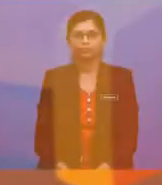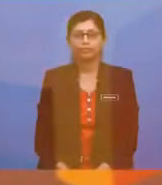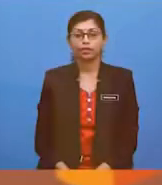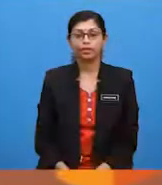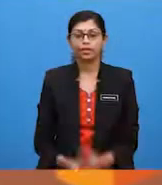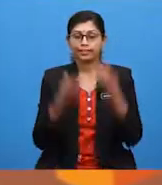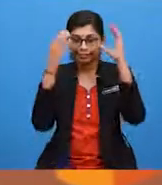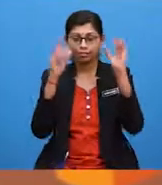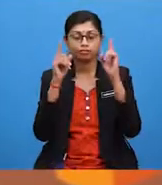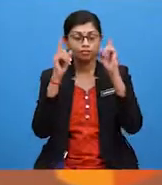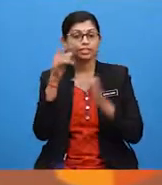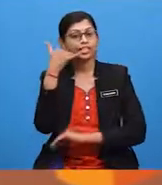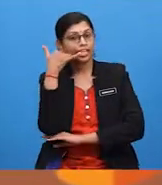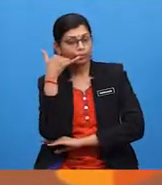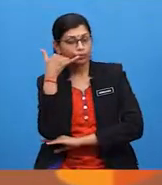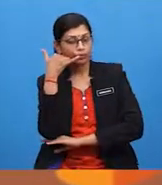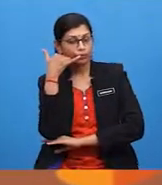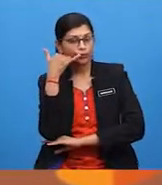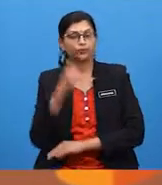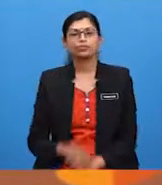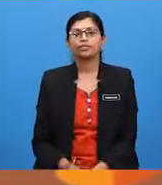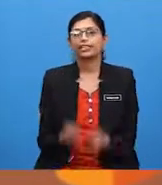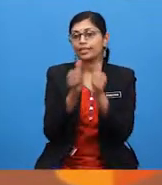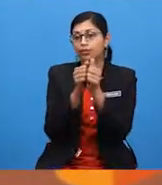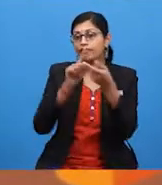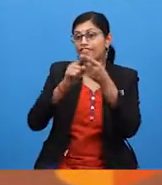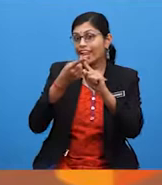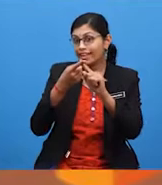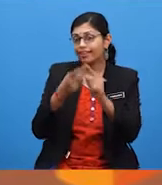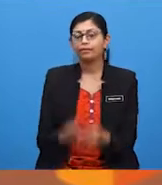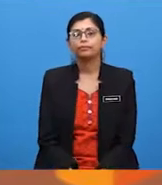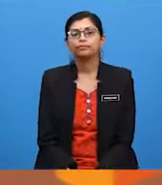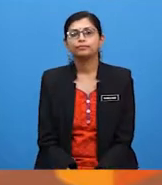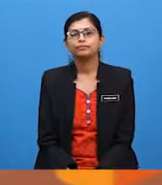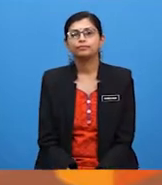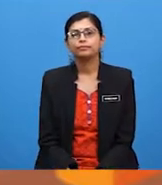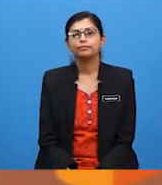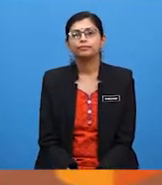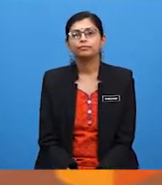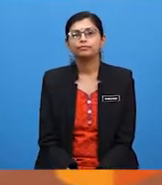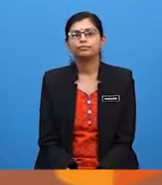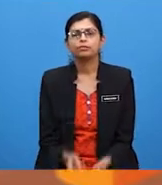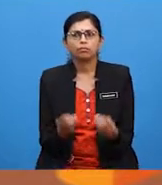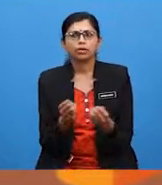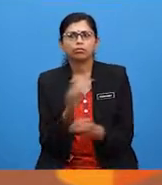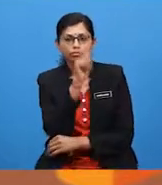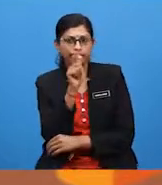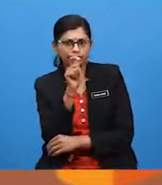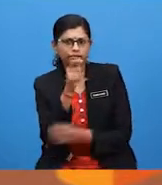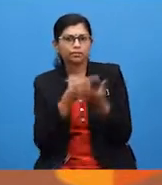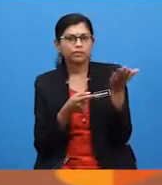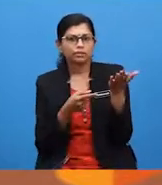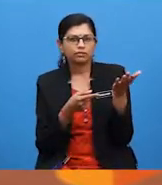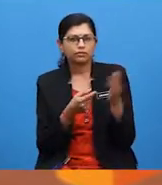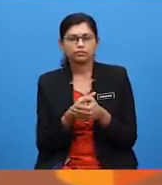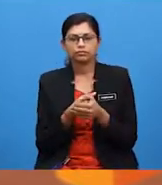Oh, hi Bella. I'm doing fine, thank you, thank you. Yes, yes, go ahead. Oh,